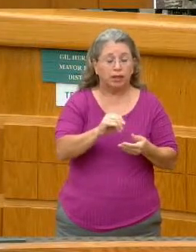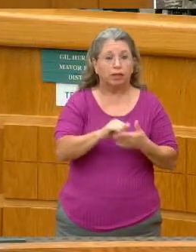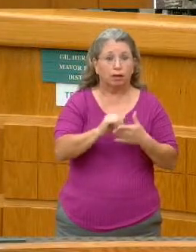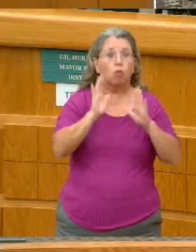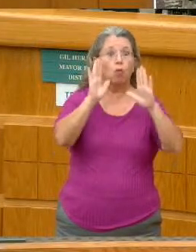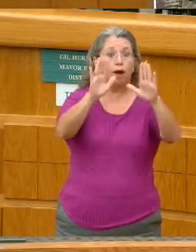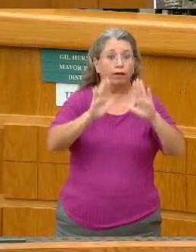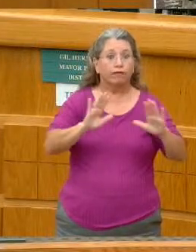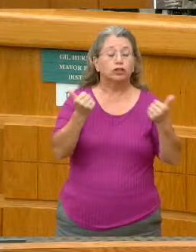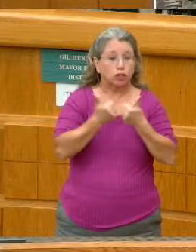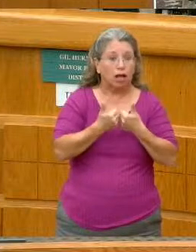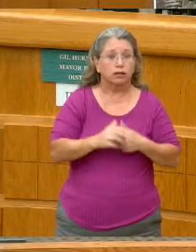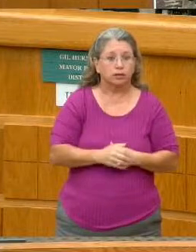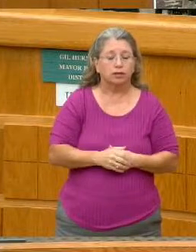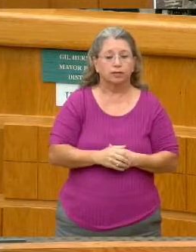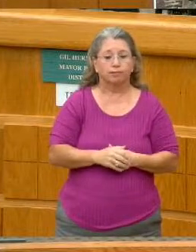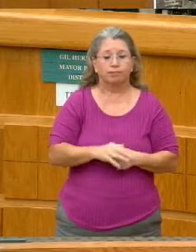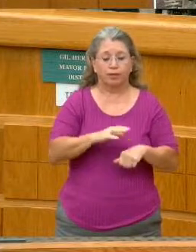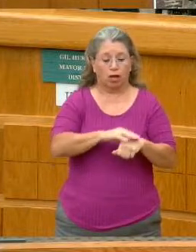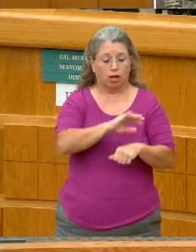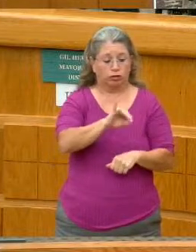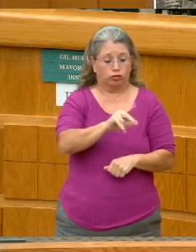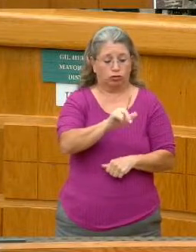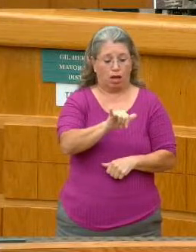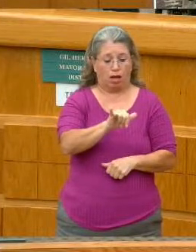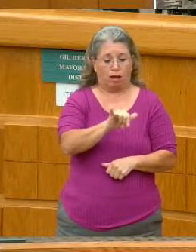31st, there was I'm